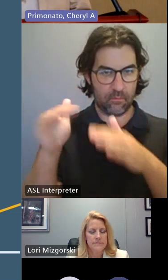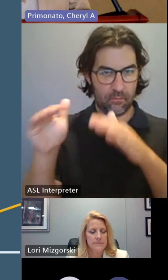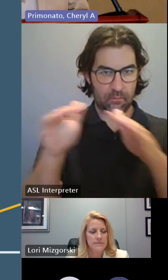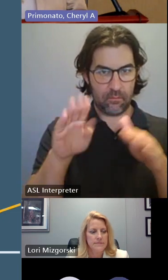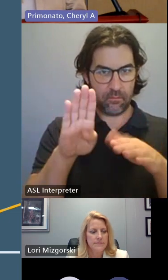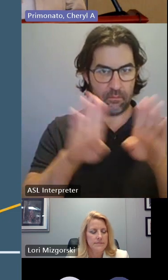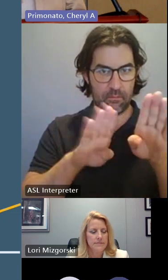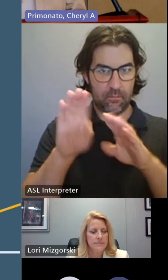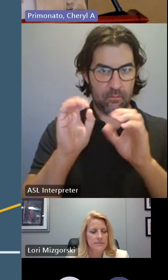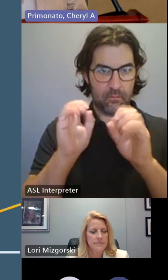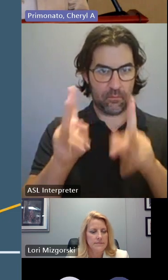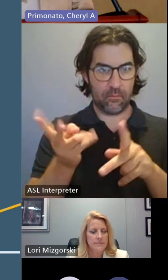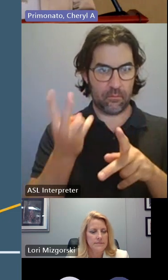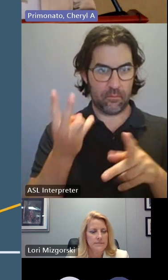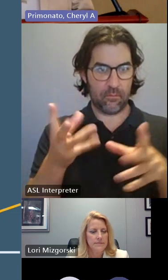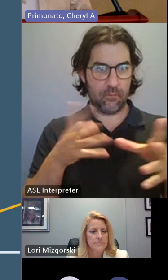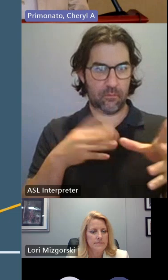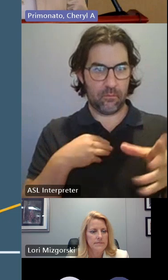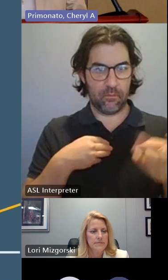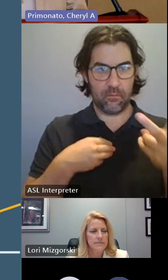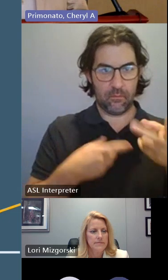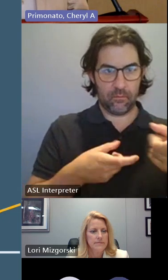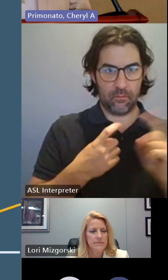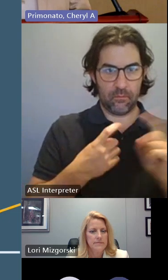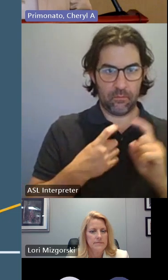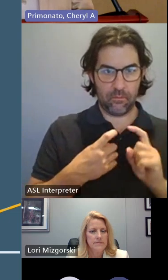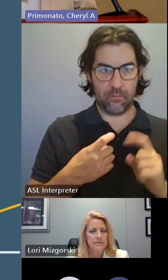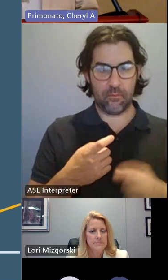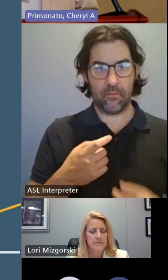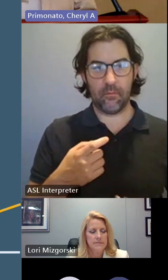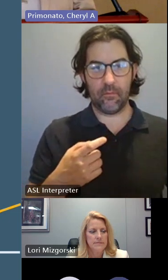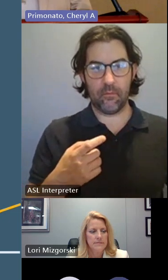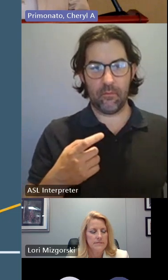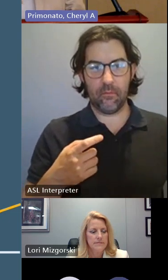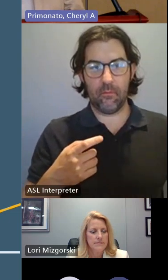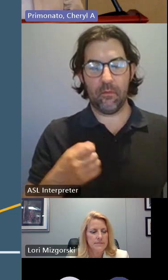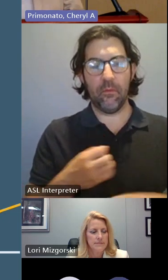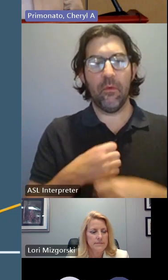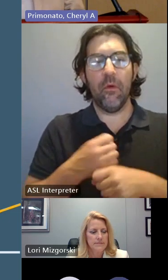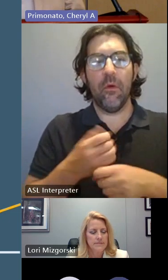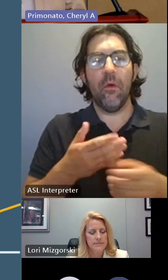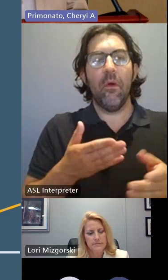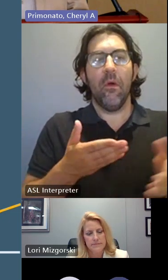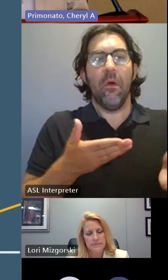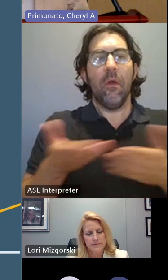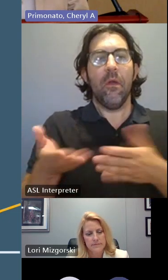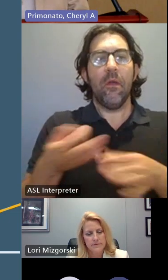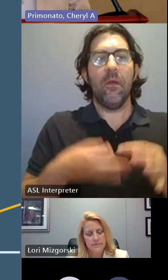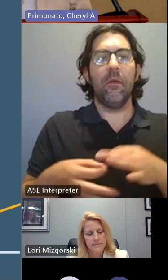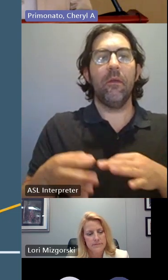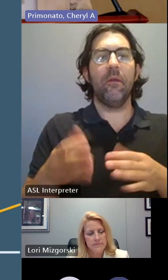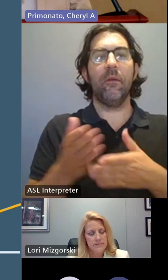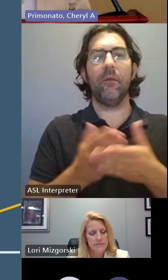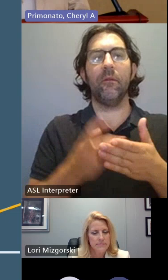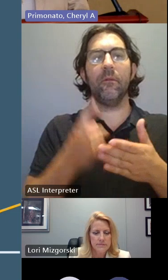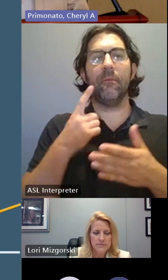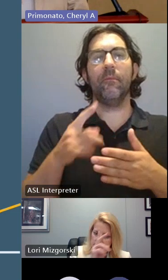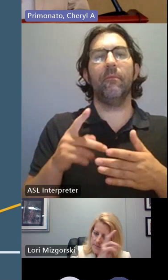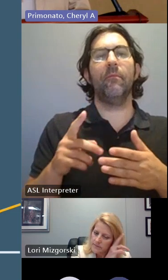2 suppliers accepted and 2 bids were received to furnish and deliver the replacement parts for the bellows of the PRT's new